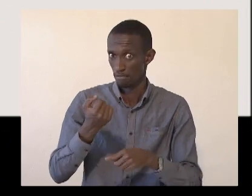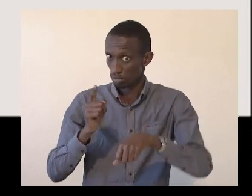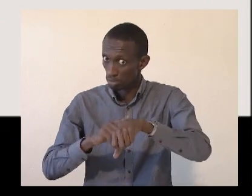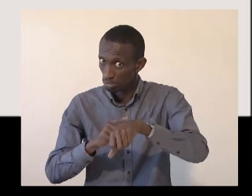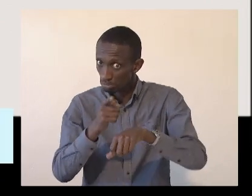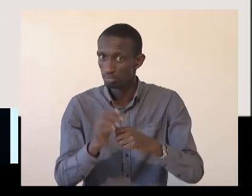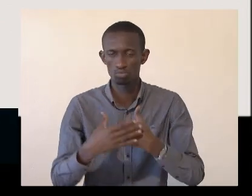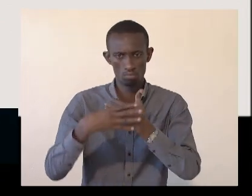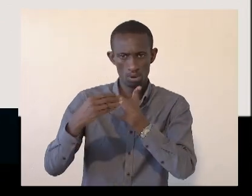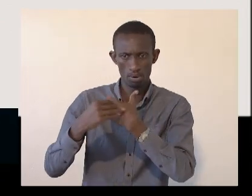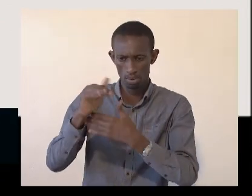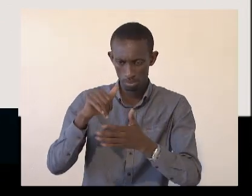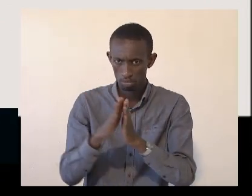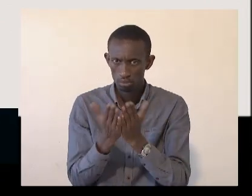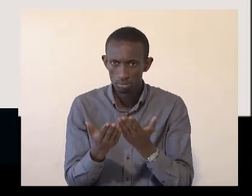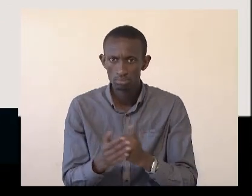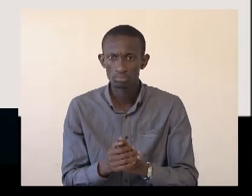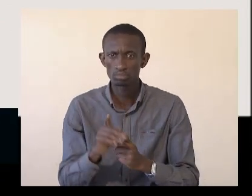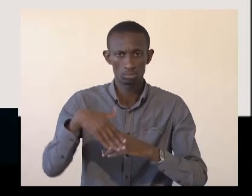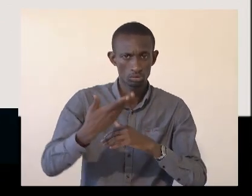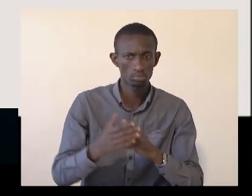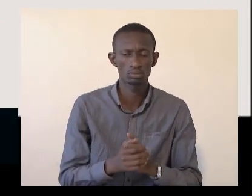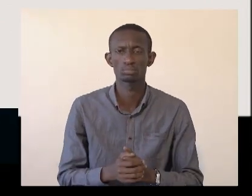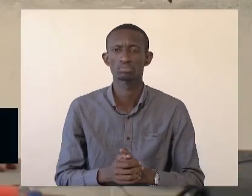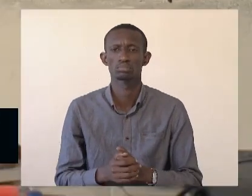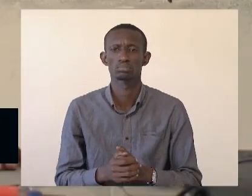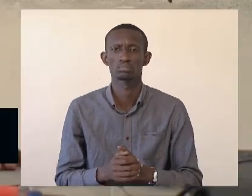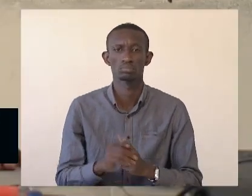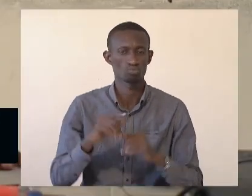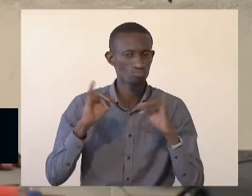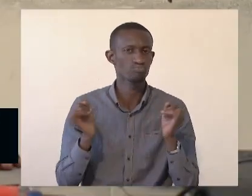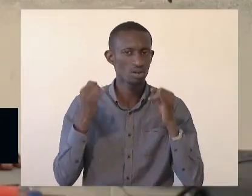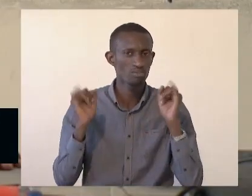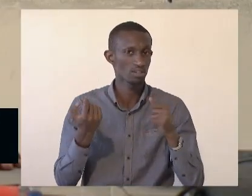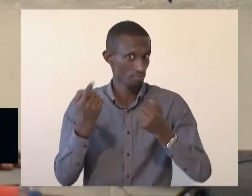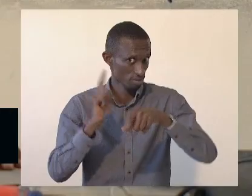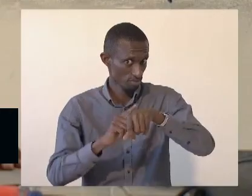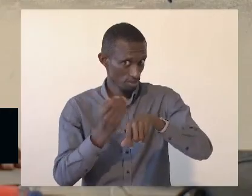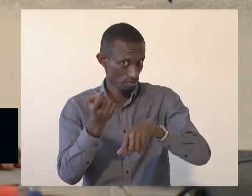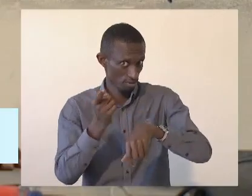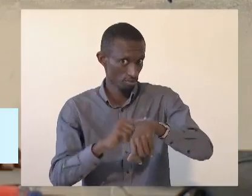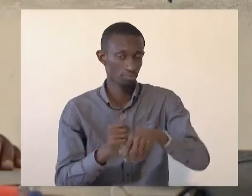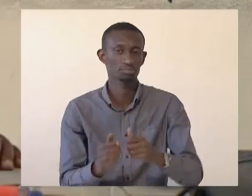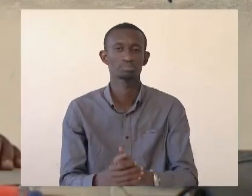time, note it down, and then you will try it when you get time.